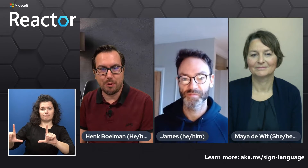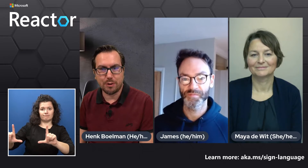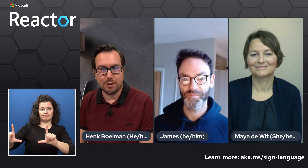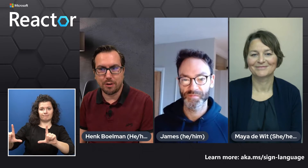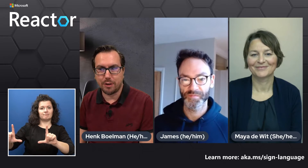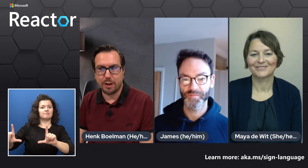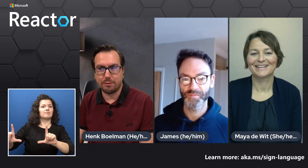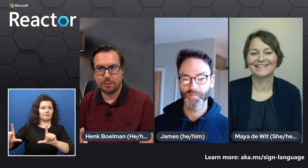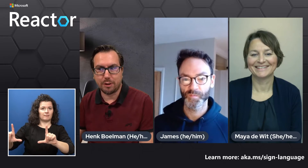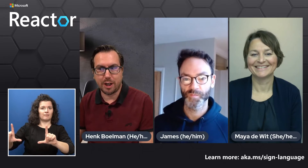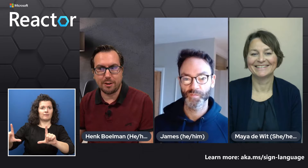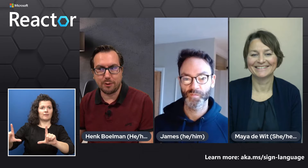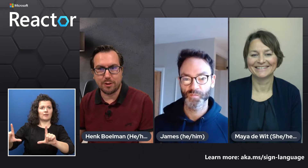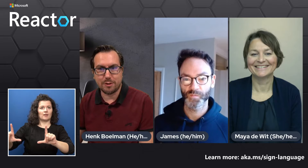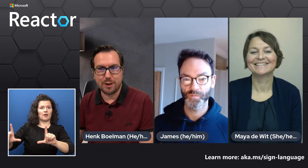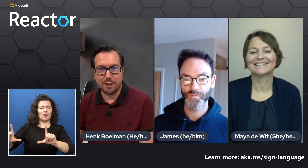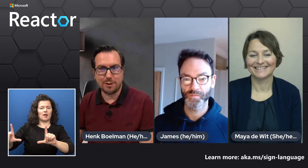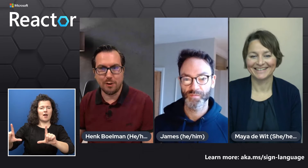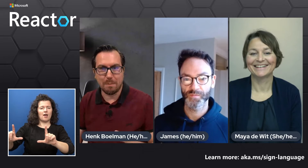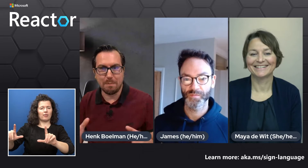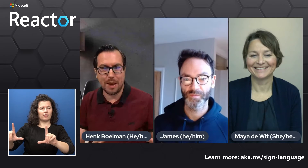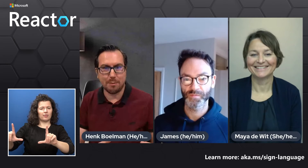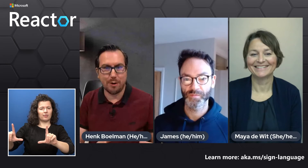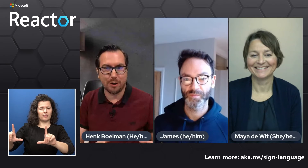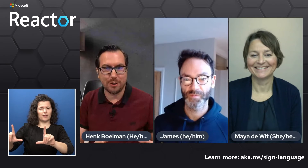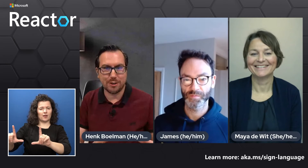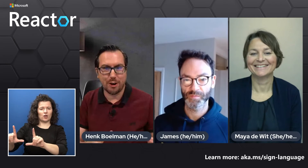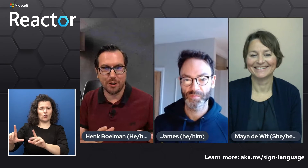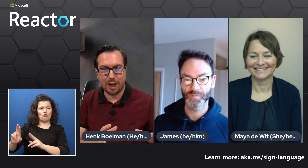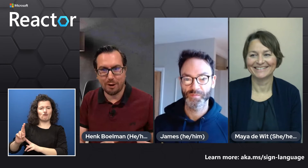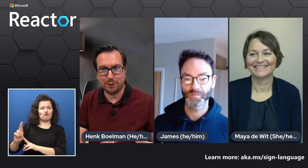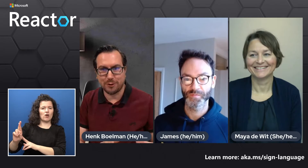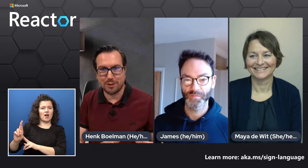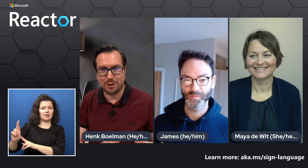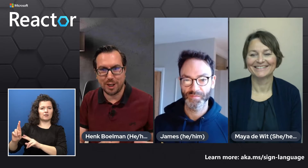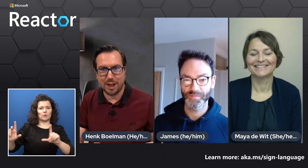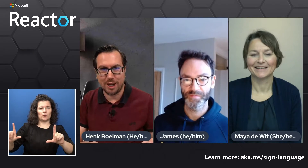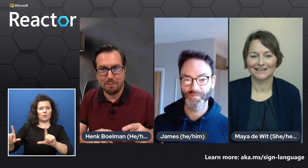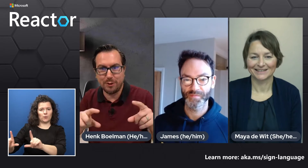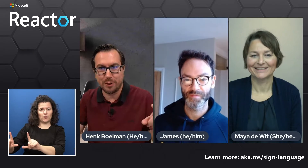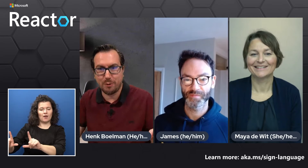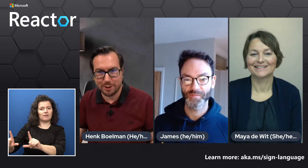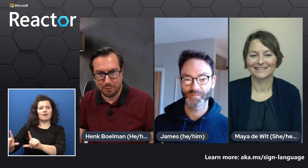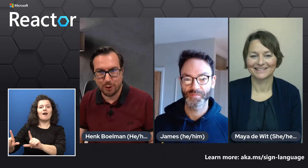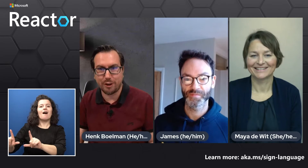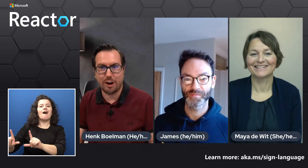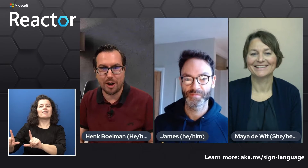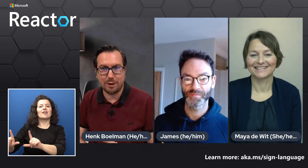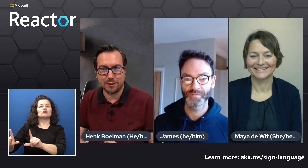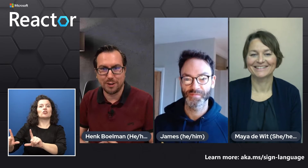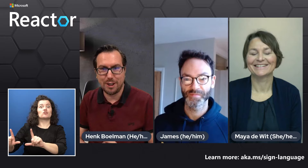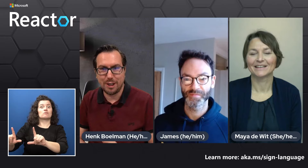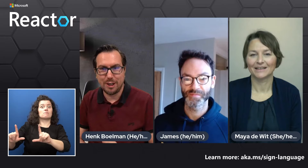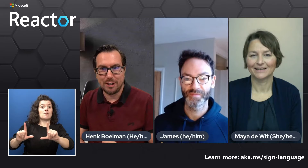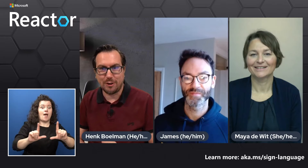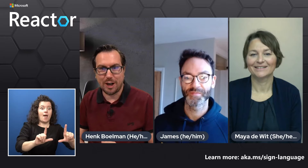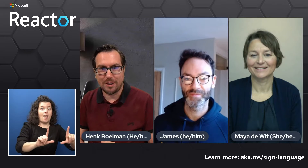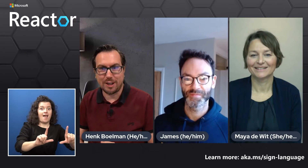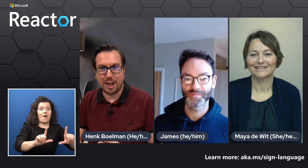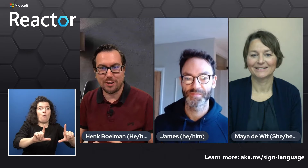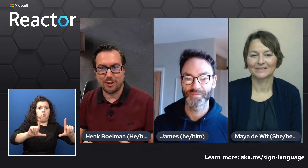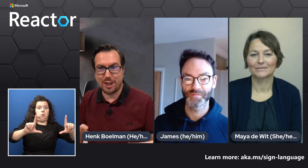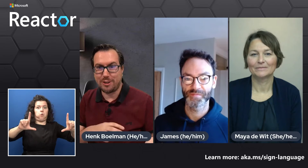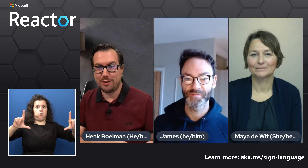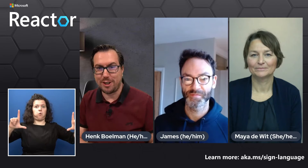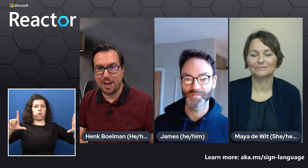small box on the right of the screen to a big box on the left of the screen, and then put a white border around. Yeah. So I think